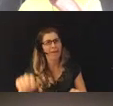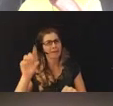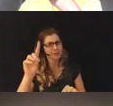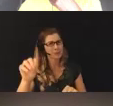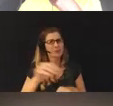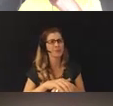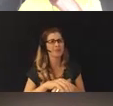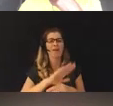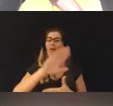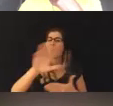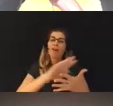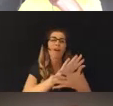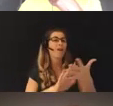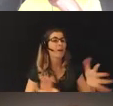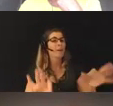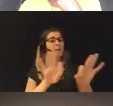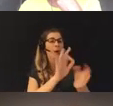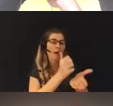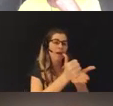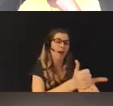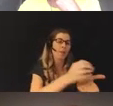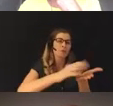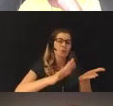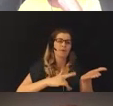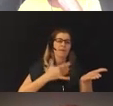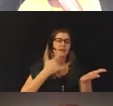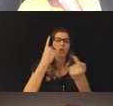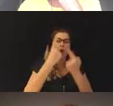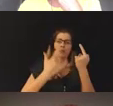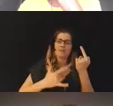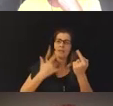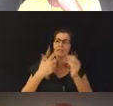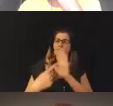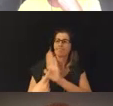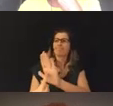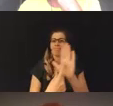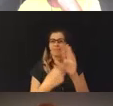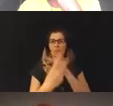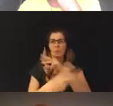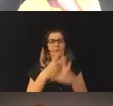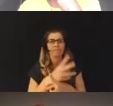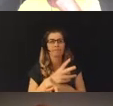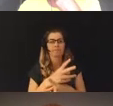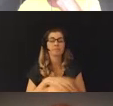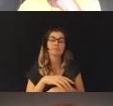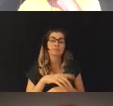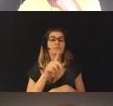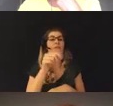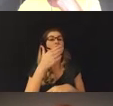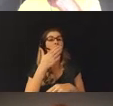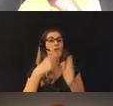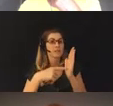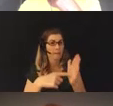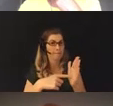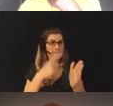is important to sort of uplift students' voices and showcase them to the world. Another great example of this, we built a partnership